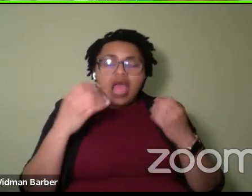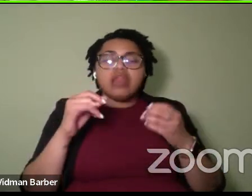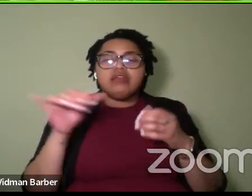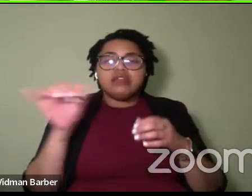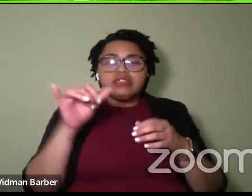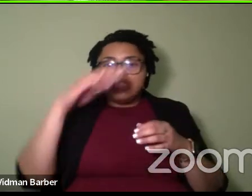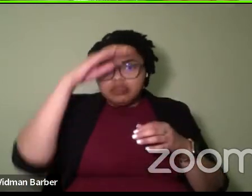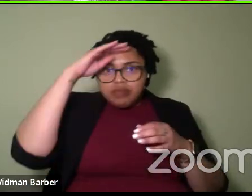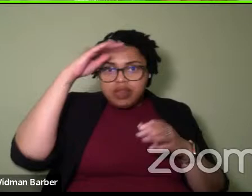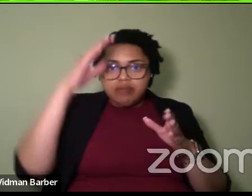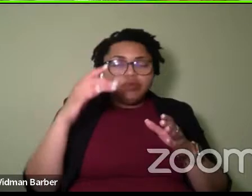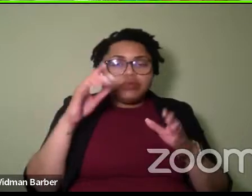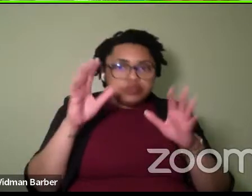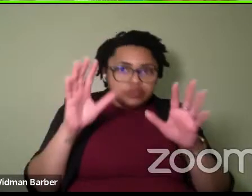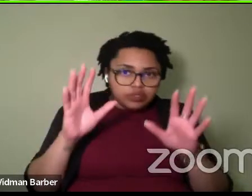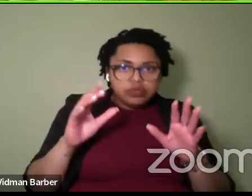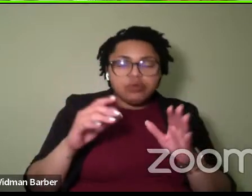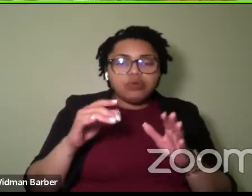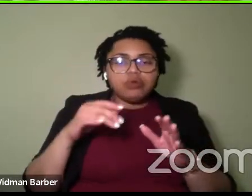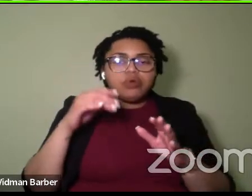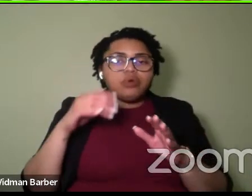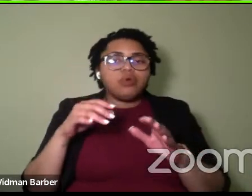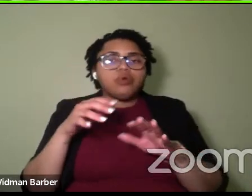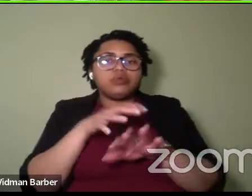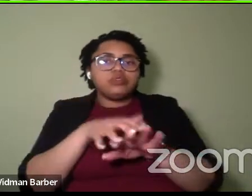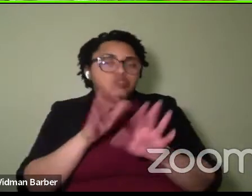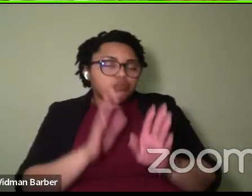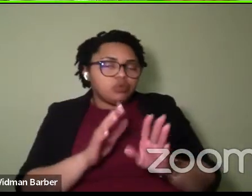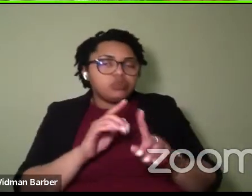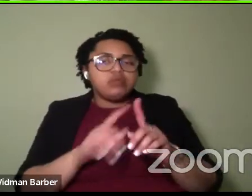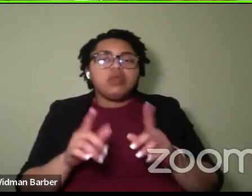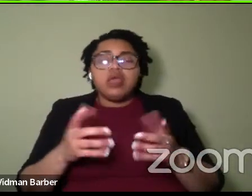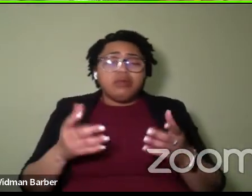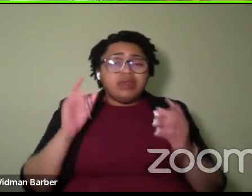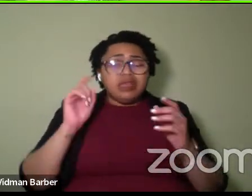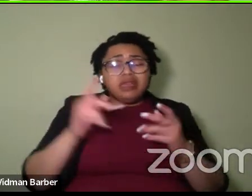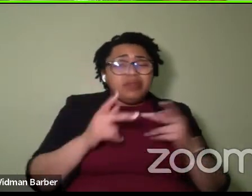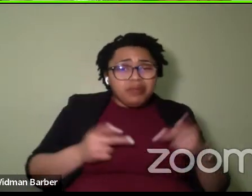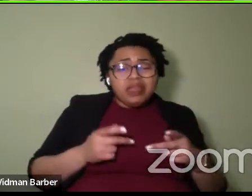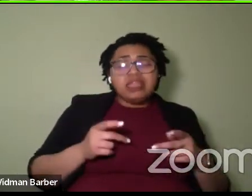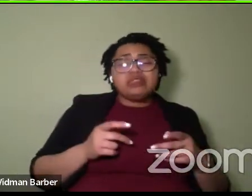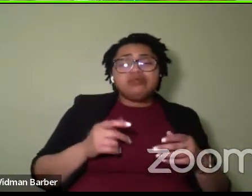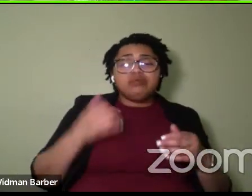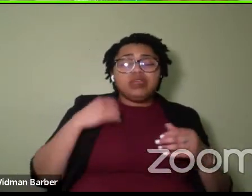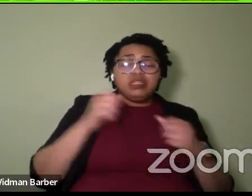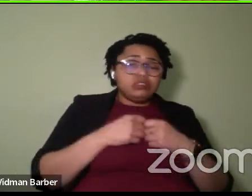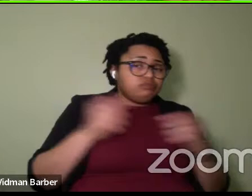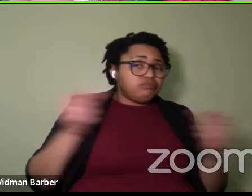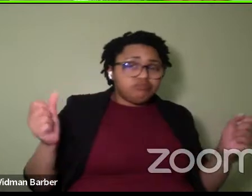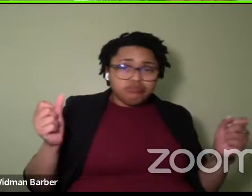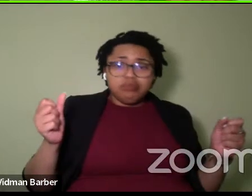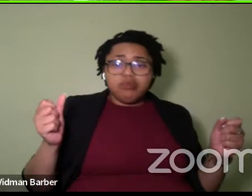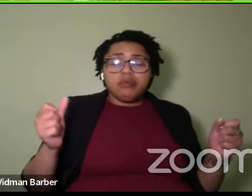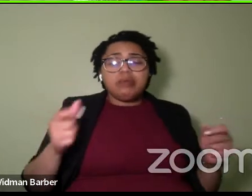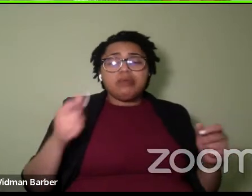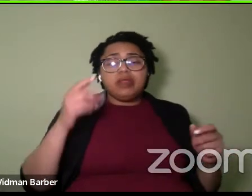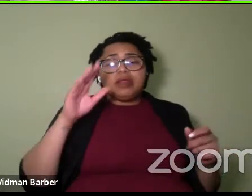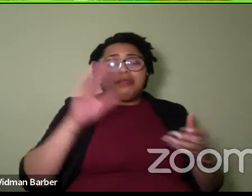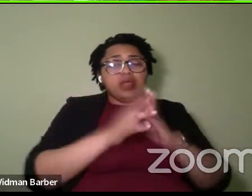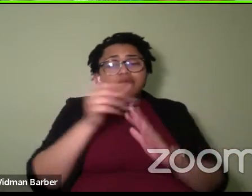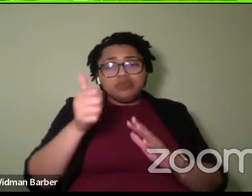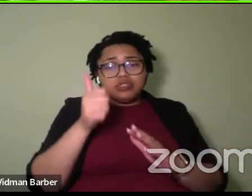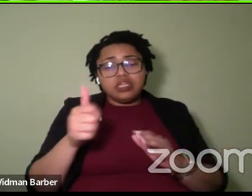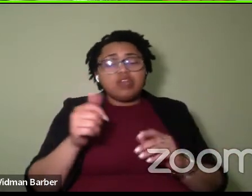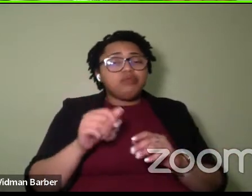Native tribe, where you can just like be yourself without, having to put on all these masks so that you can